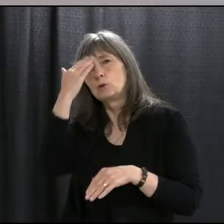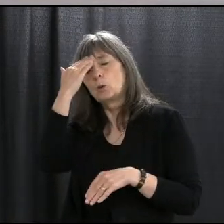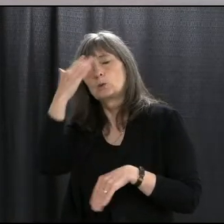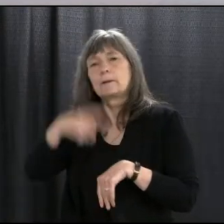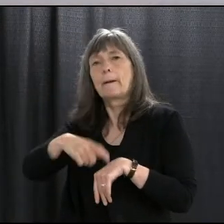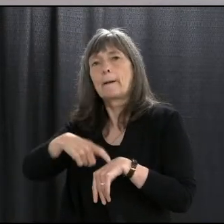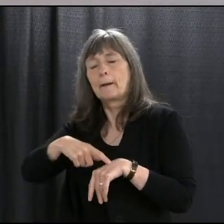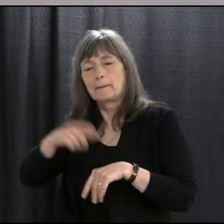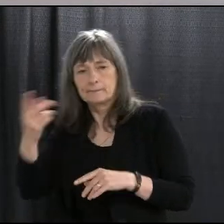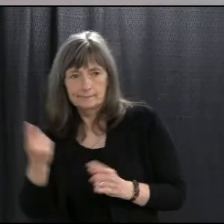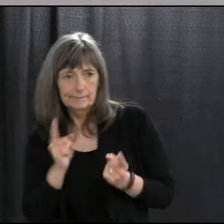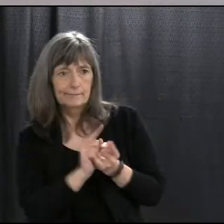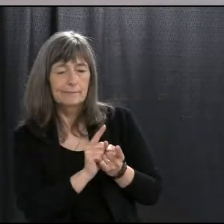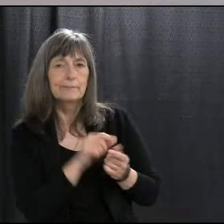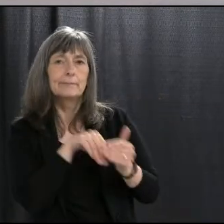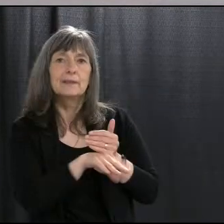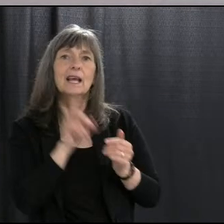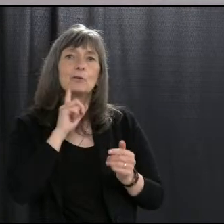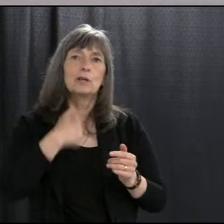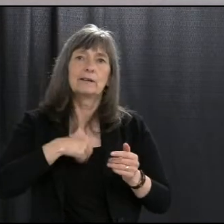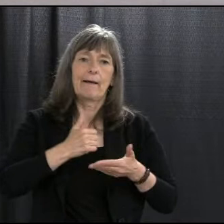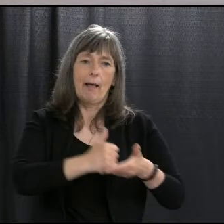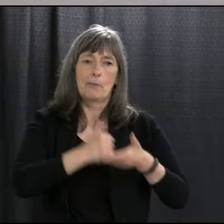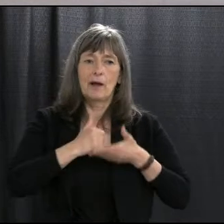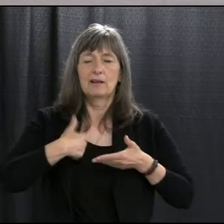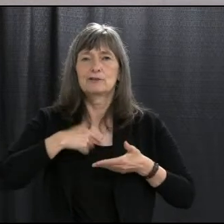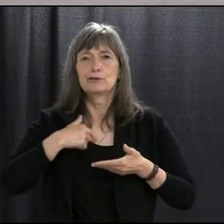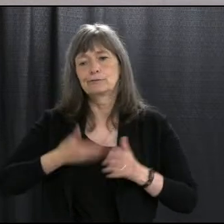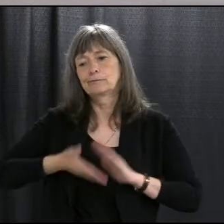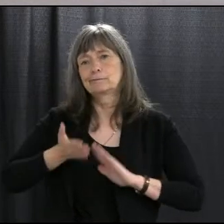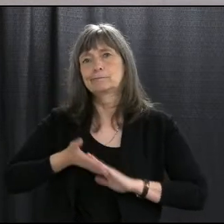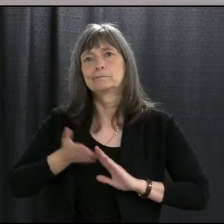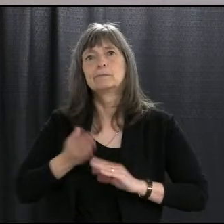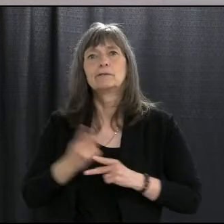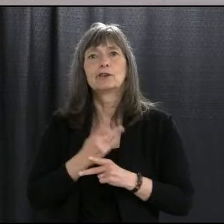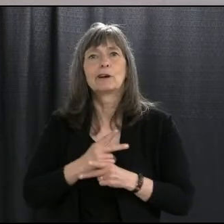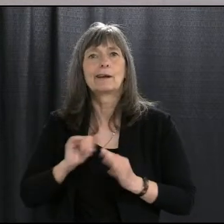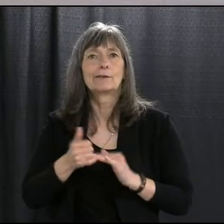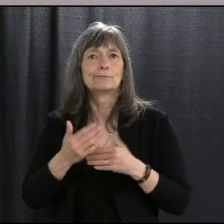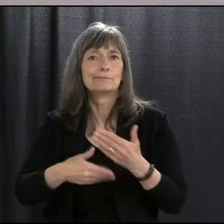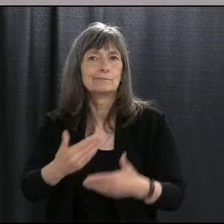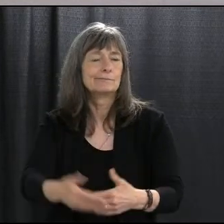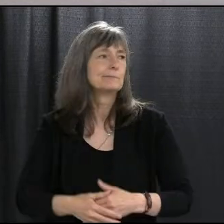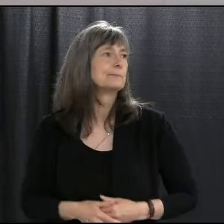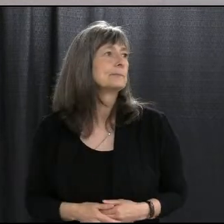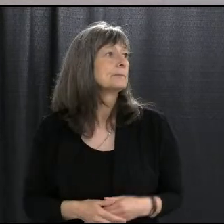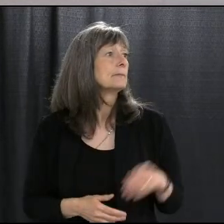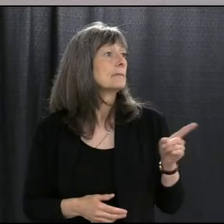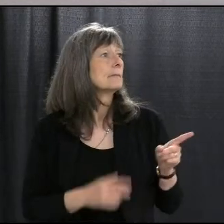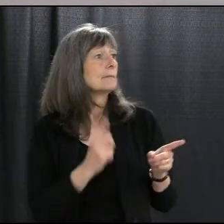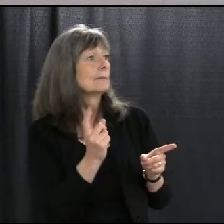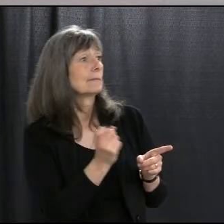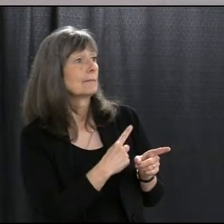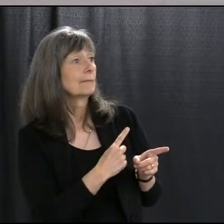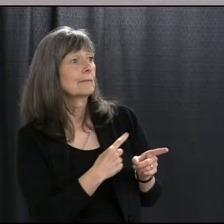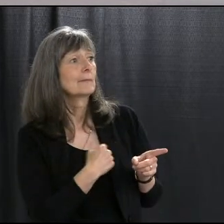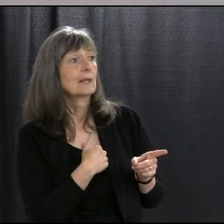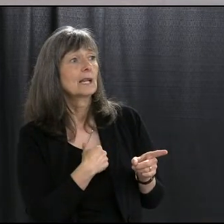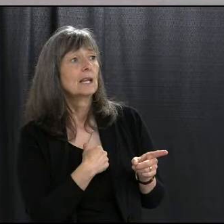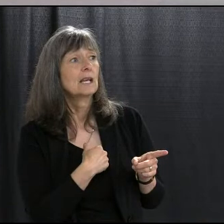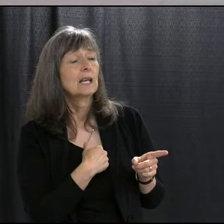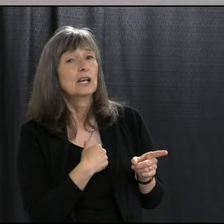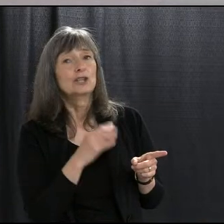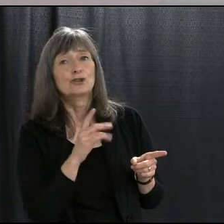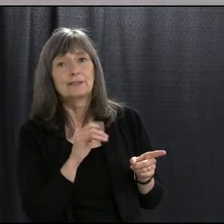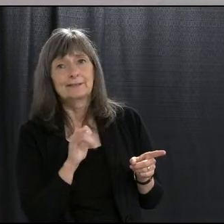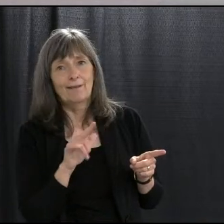the clinic as efficiently as possible. So it's a bit of both. Parfrey, can I just ask you generally, first of all, not to leave you out of the conversation, but